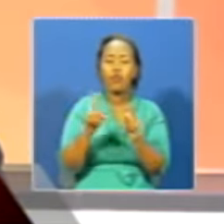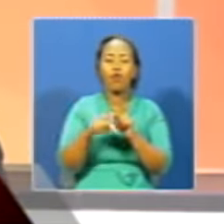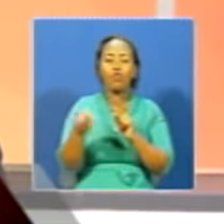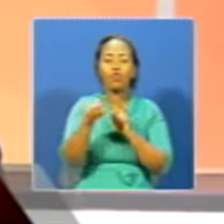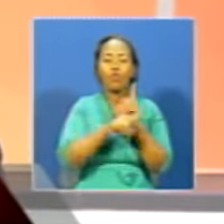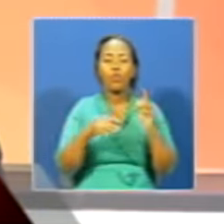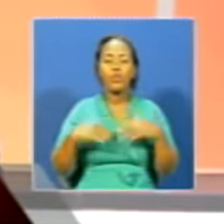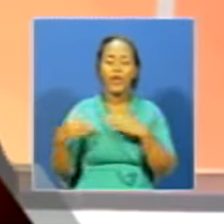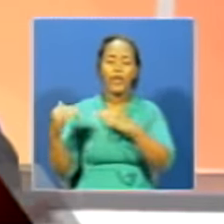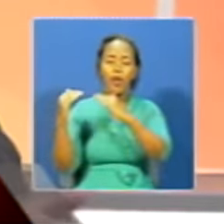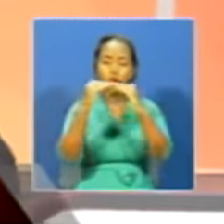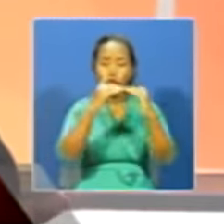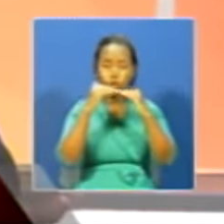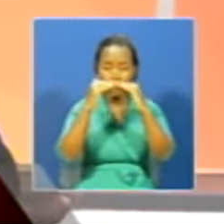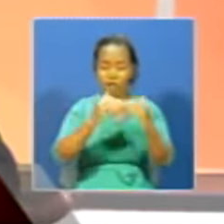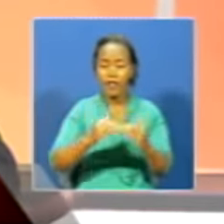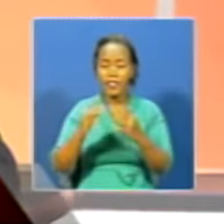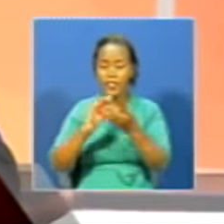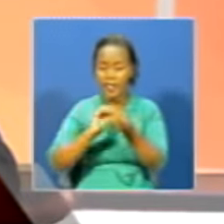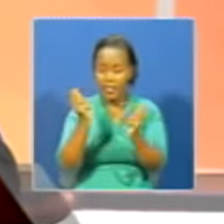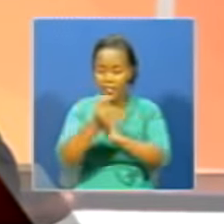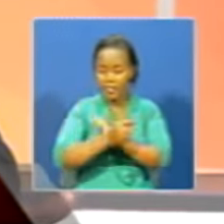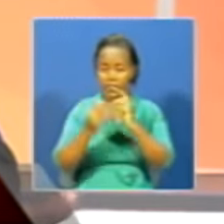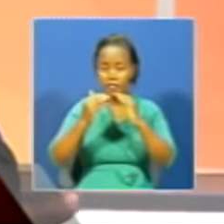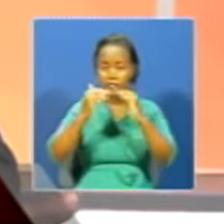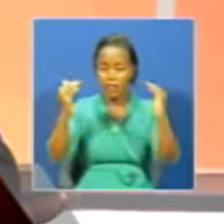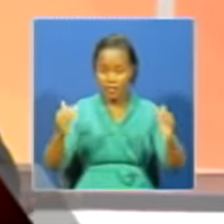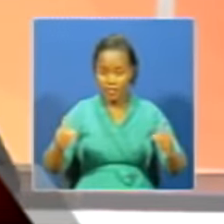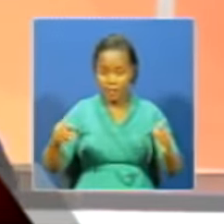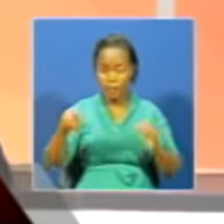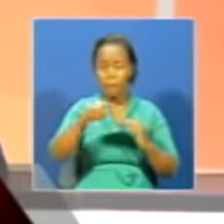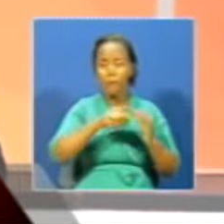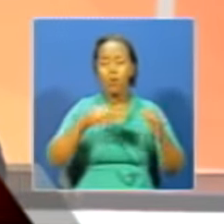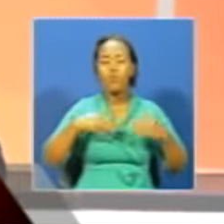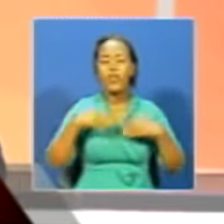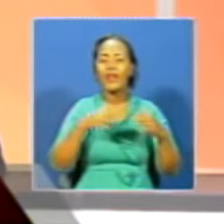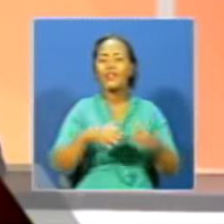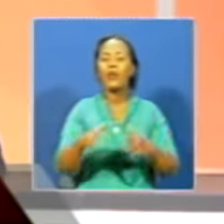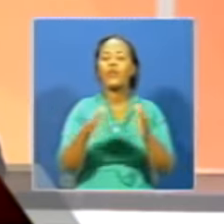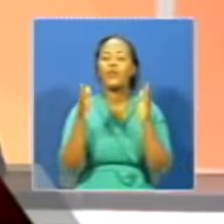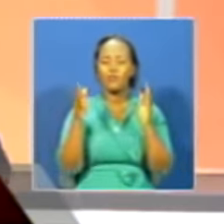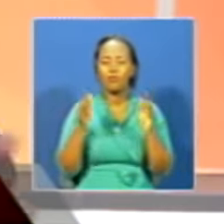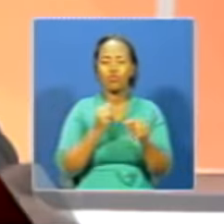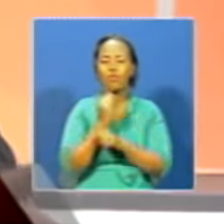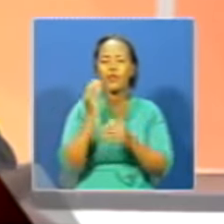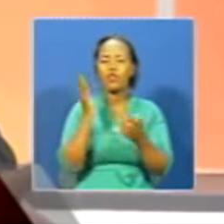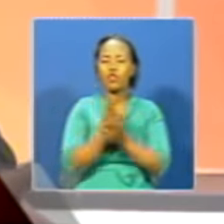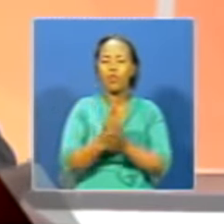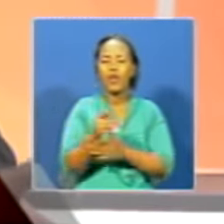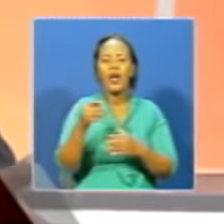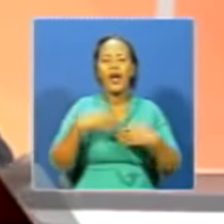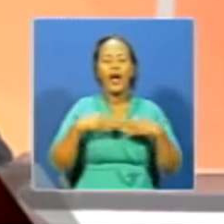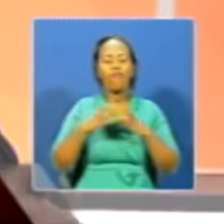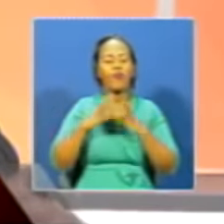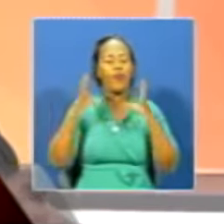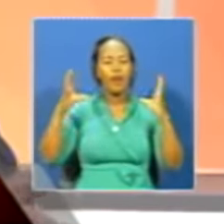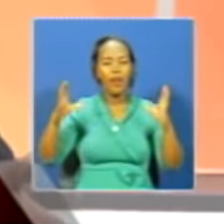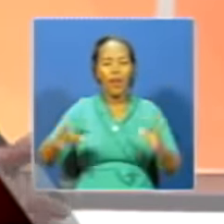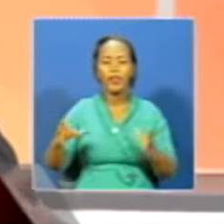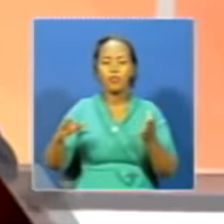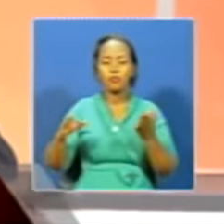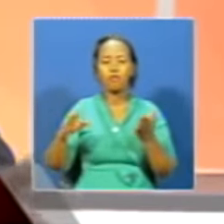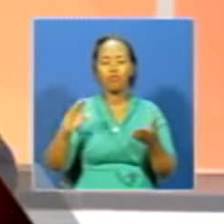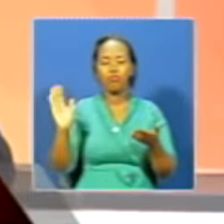rate, we swept away a very good and large chunk of